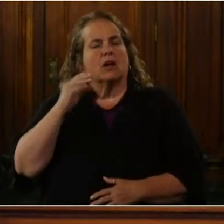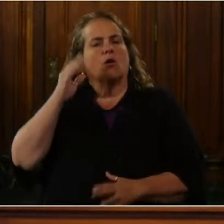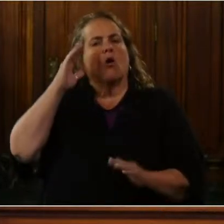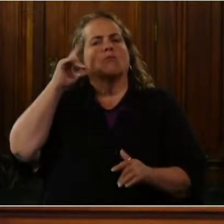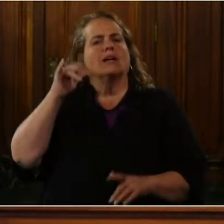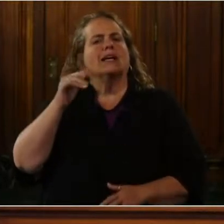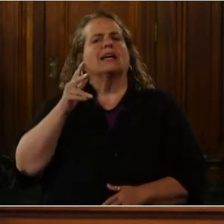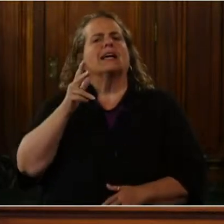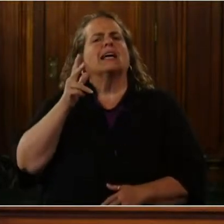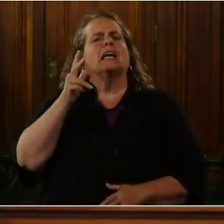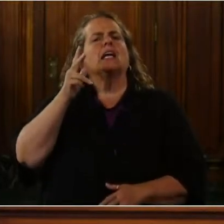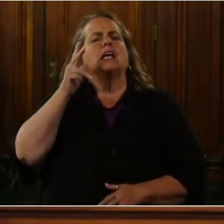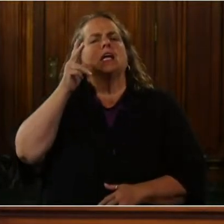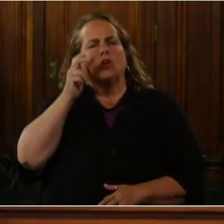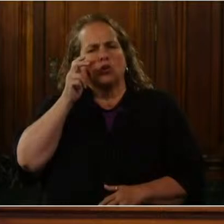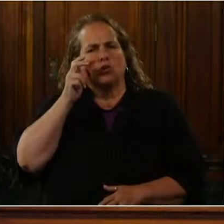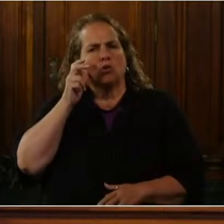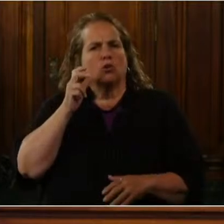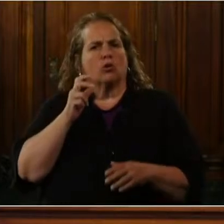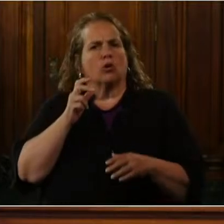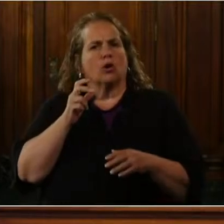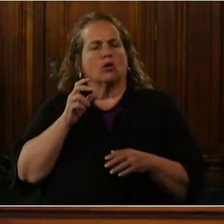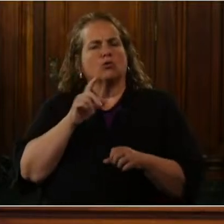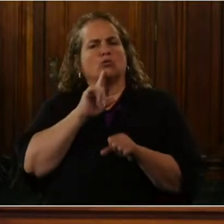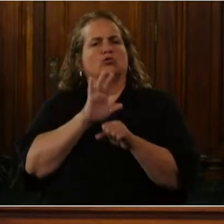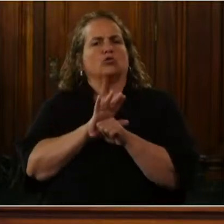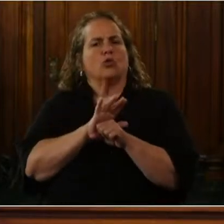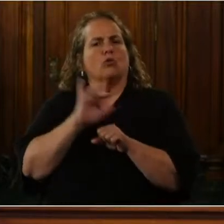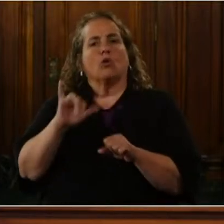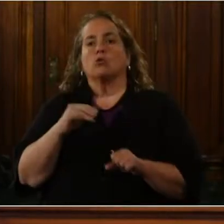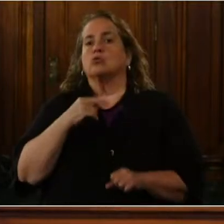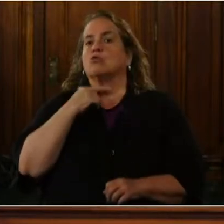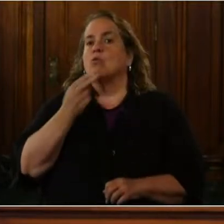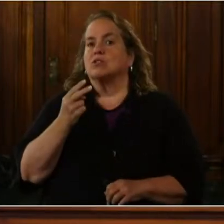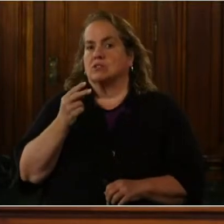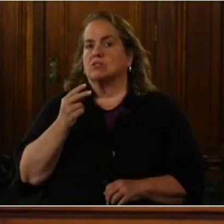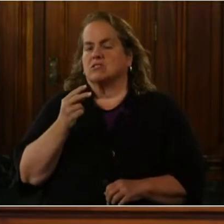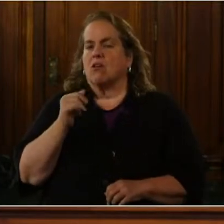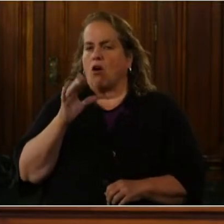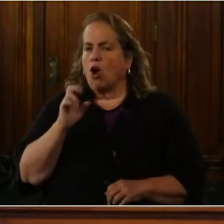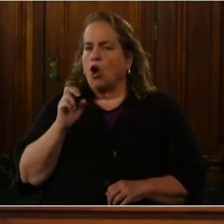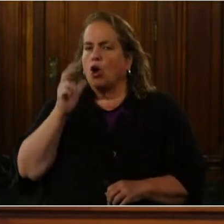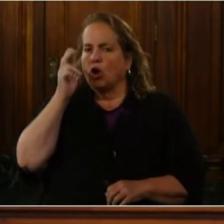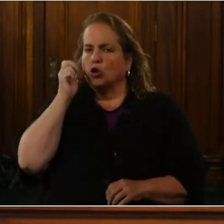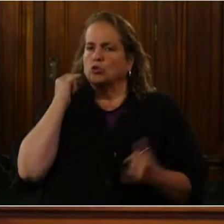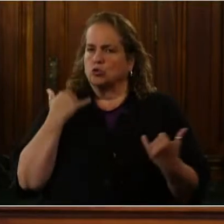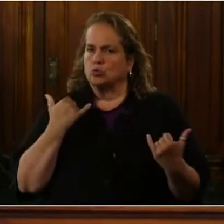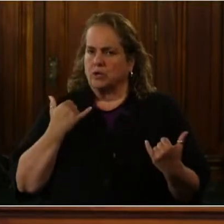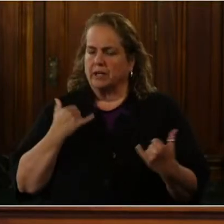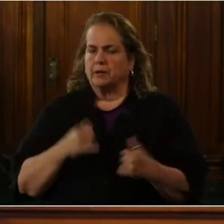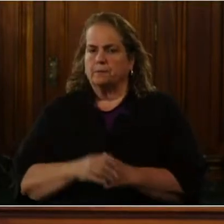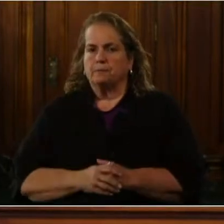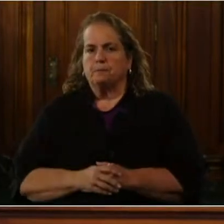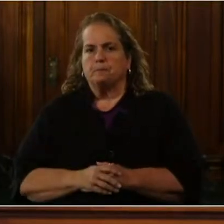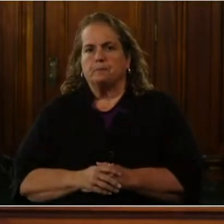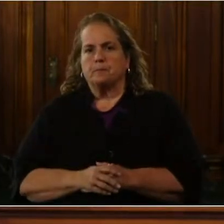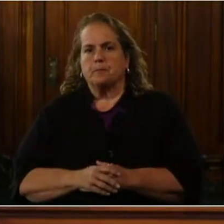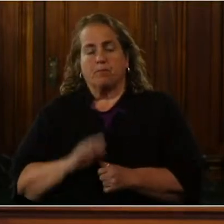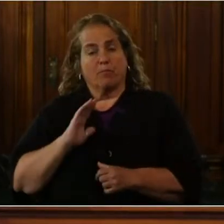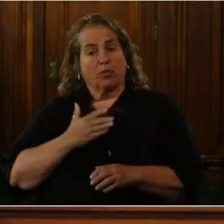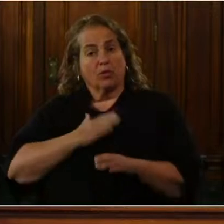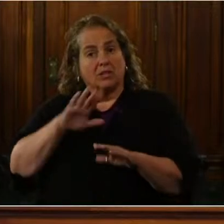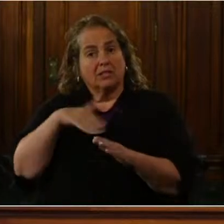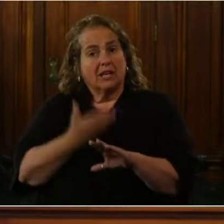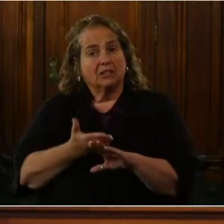hear, to ensure that those are the voices that are heard today. At our